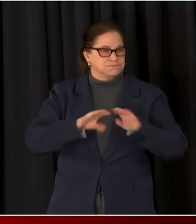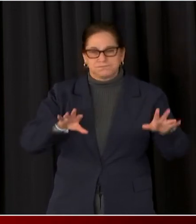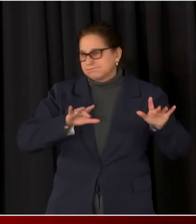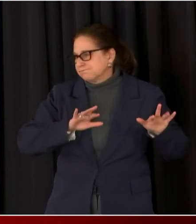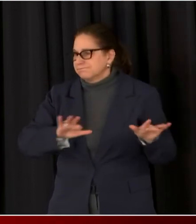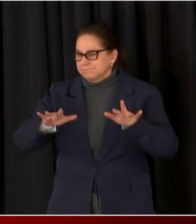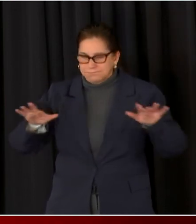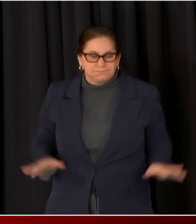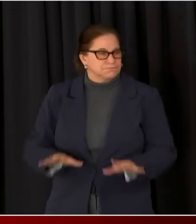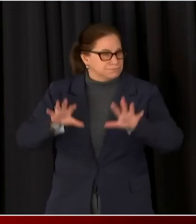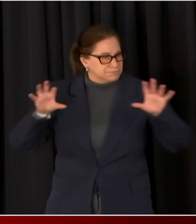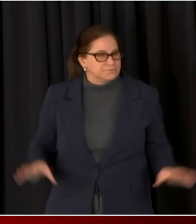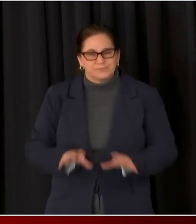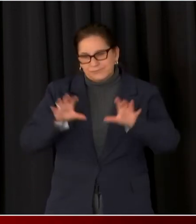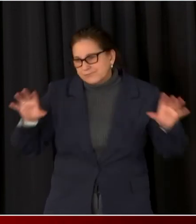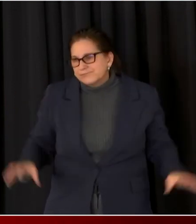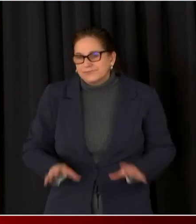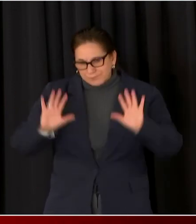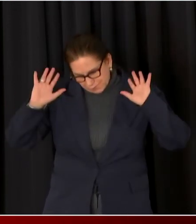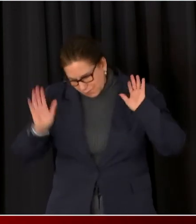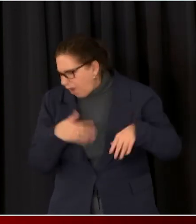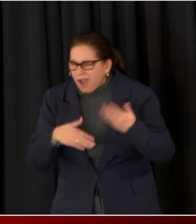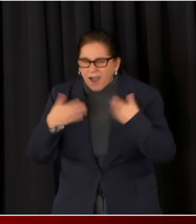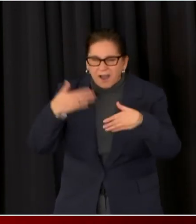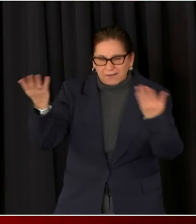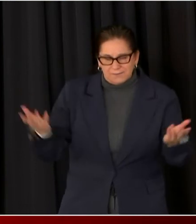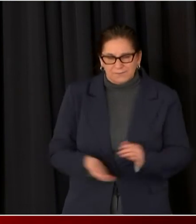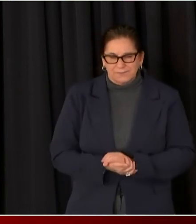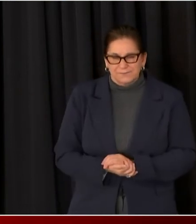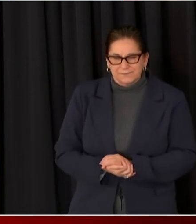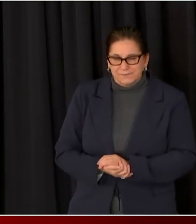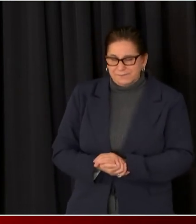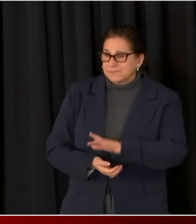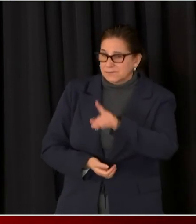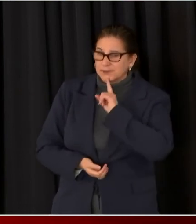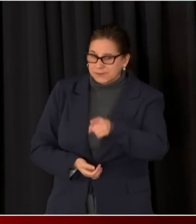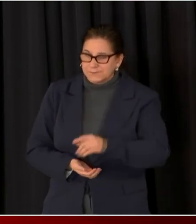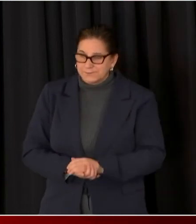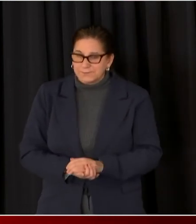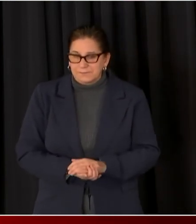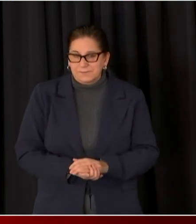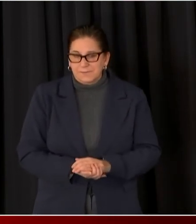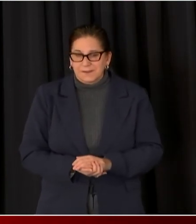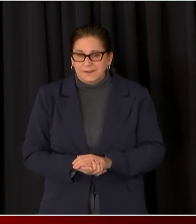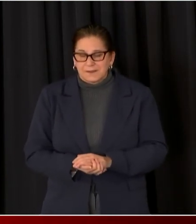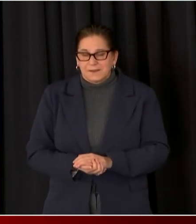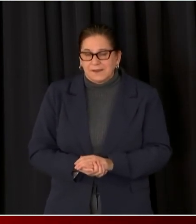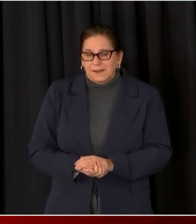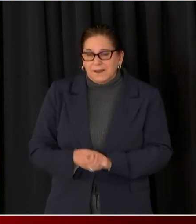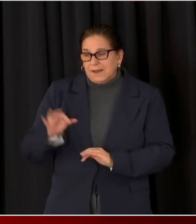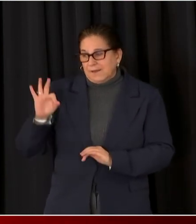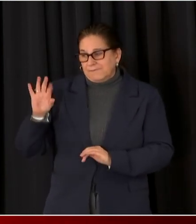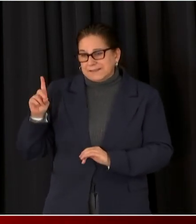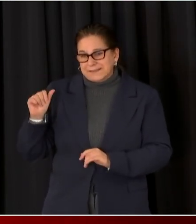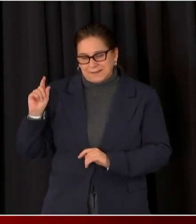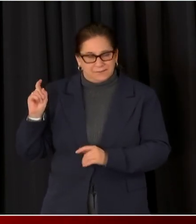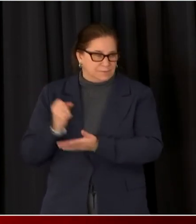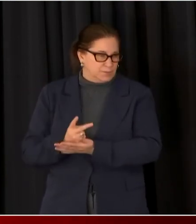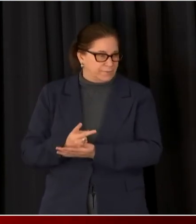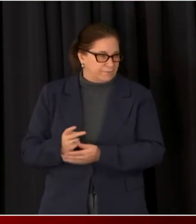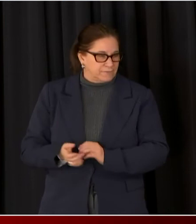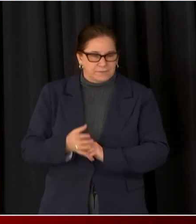been approved, where we're going to be standing behind them fully with that FDA approval. And those messages will be